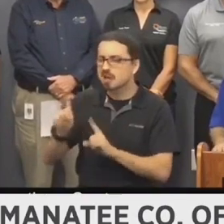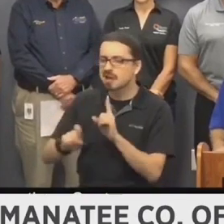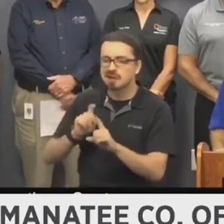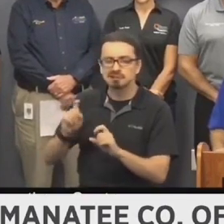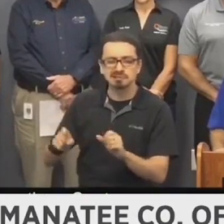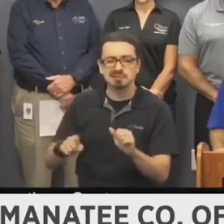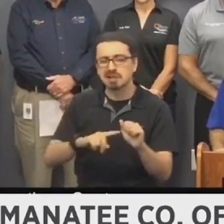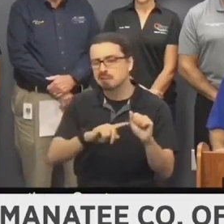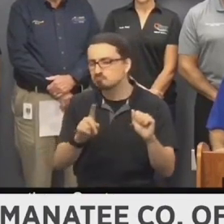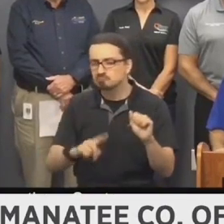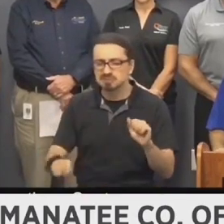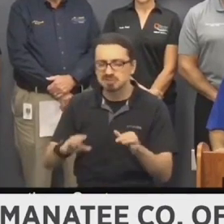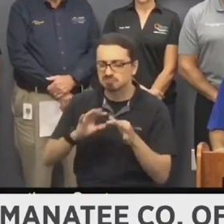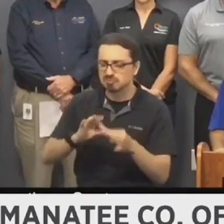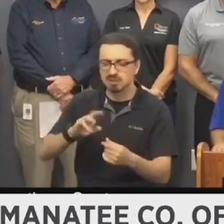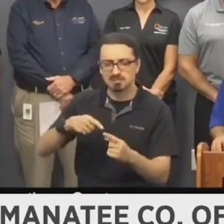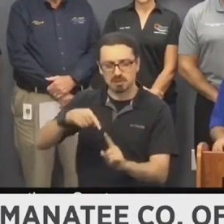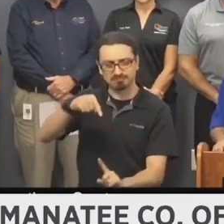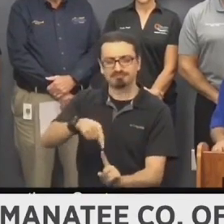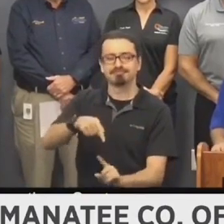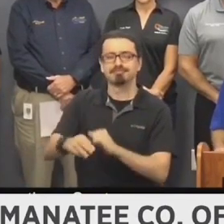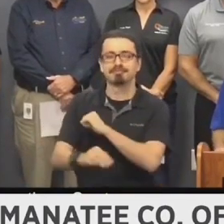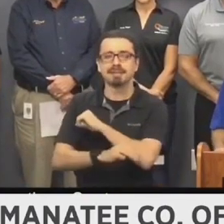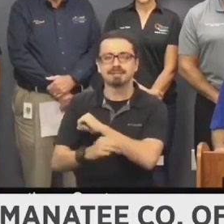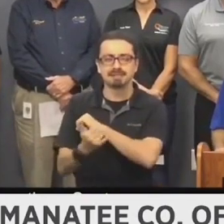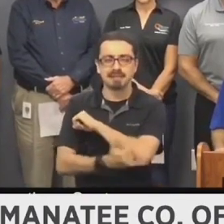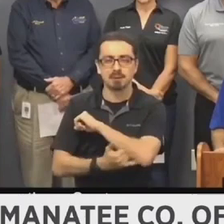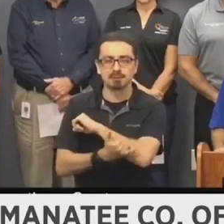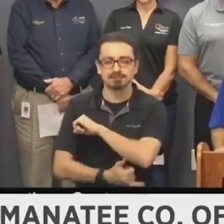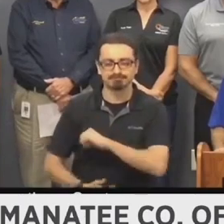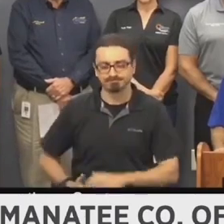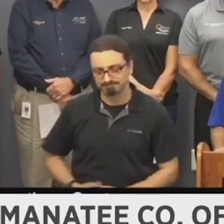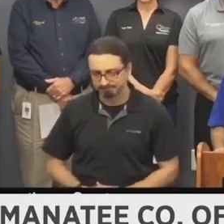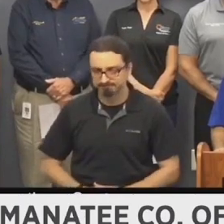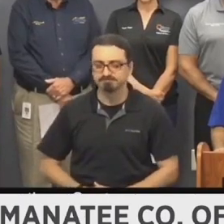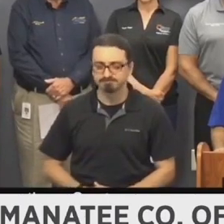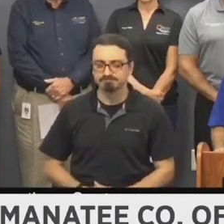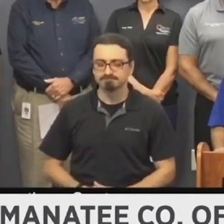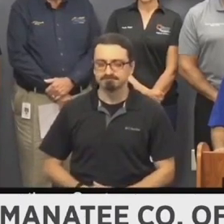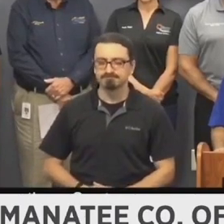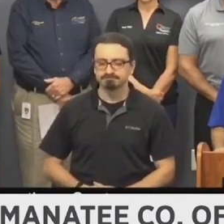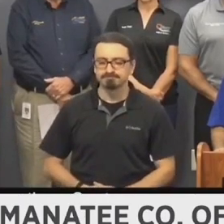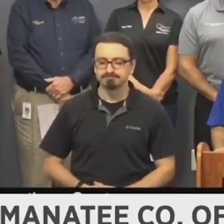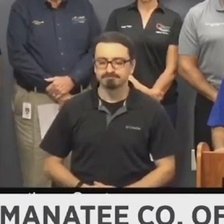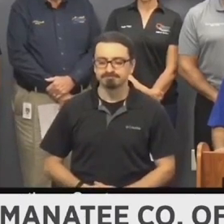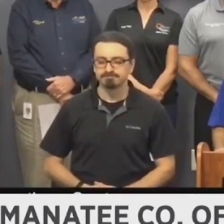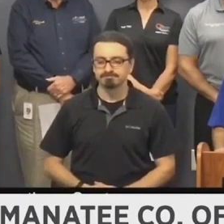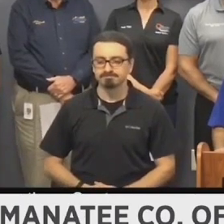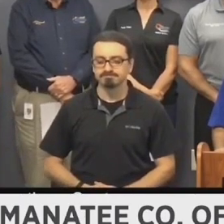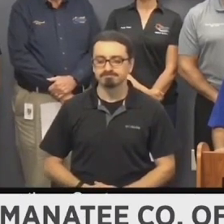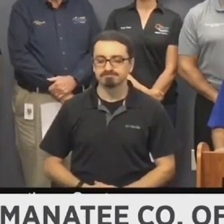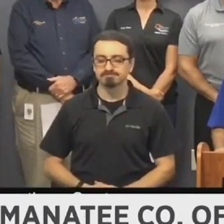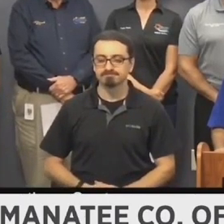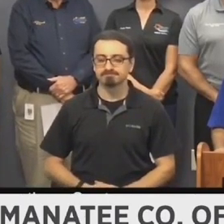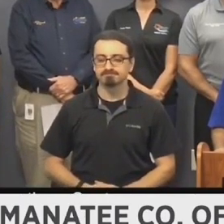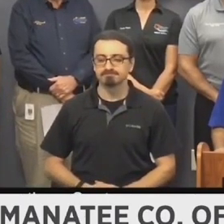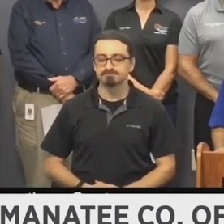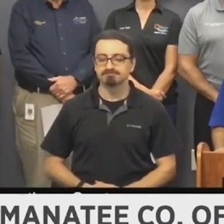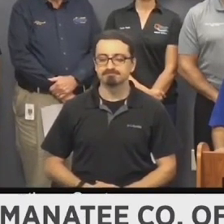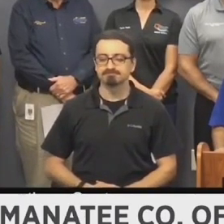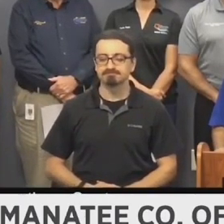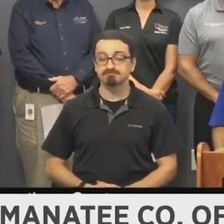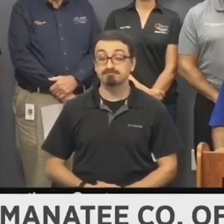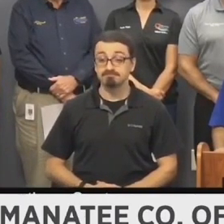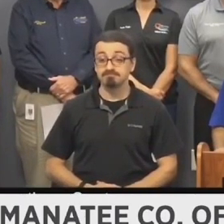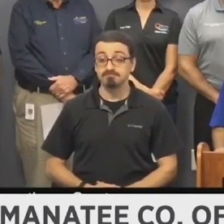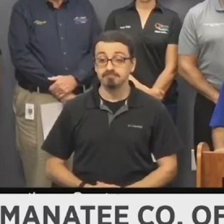dial 311 from anywhere in Manatee County, it will take you to that system. The outside line to just call the county,